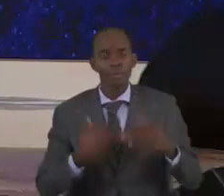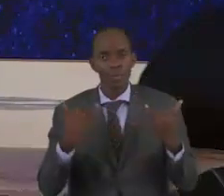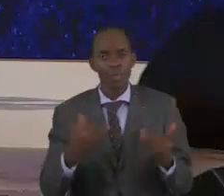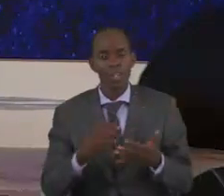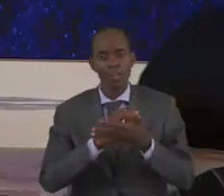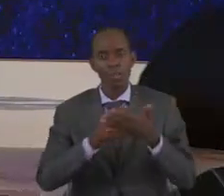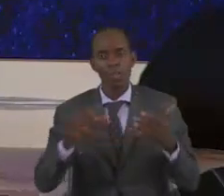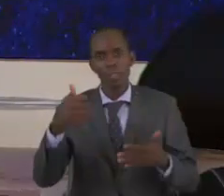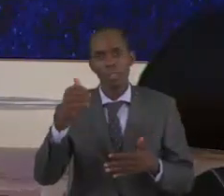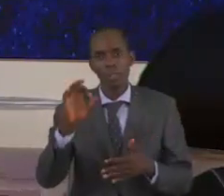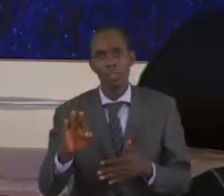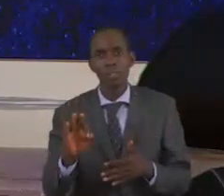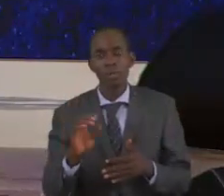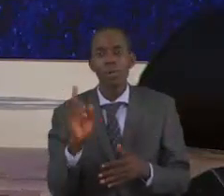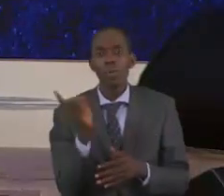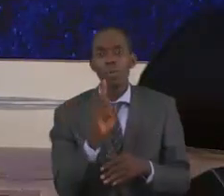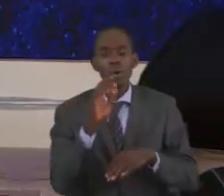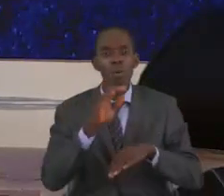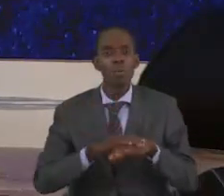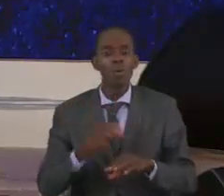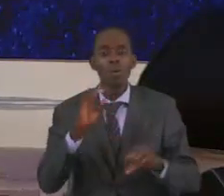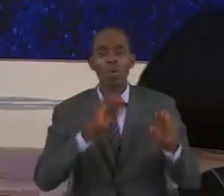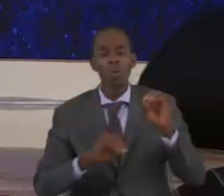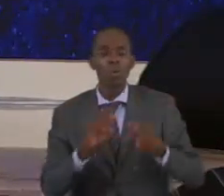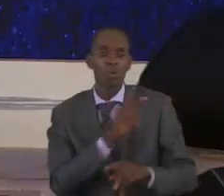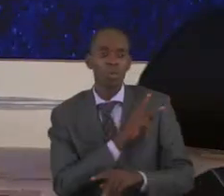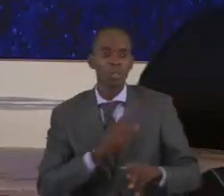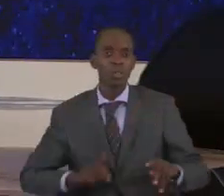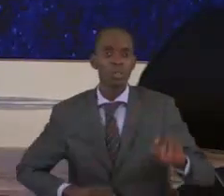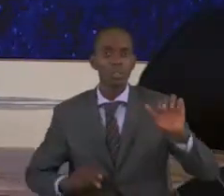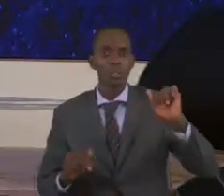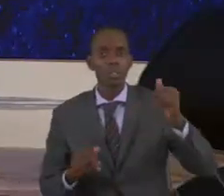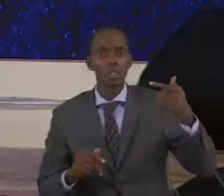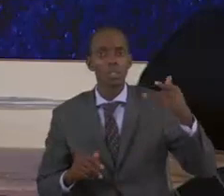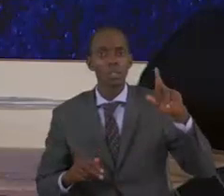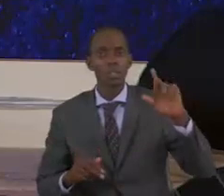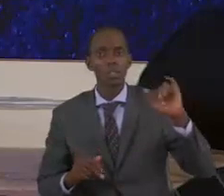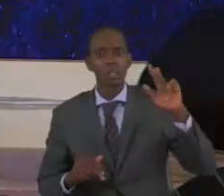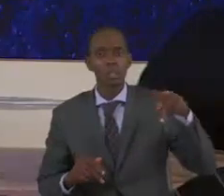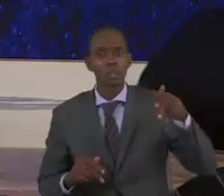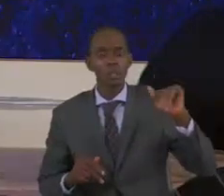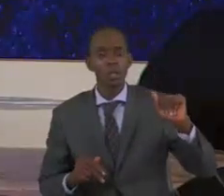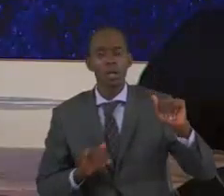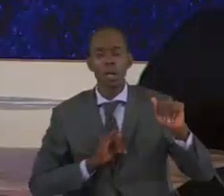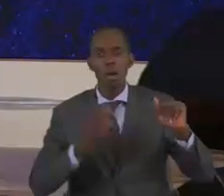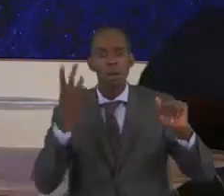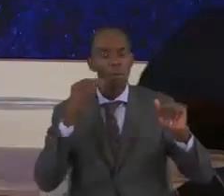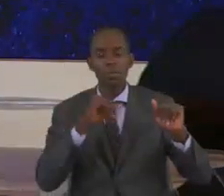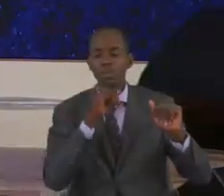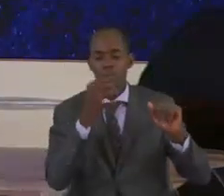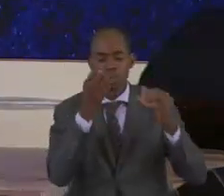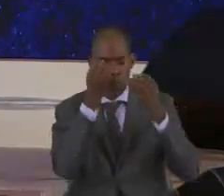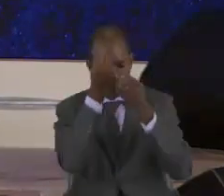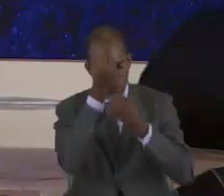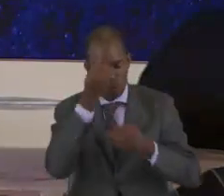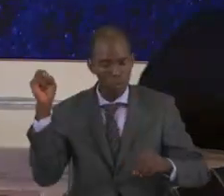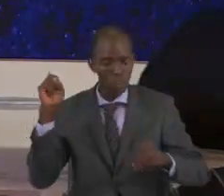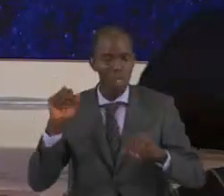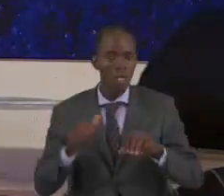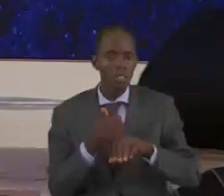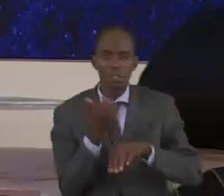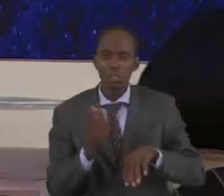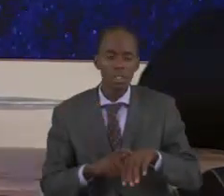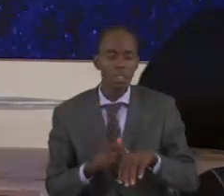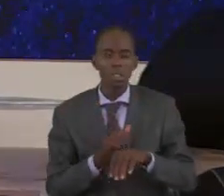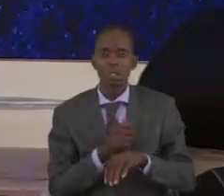19 says, whereupon, O King Agrippa, I was not disobedient anytime. Any moment, I